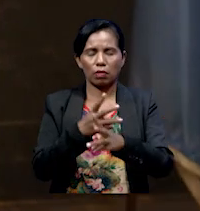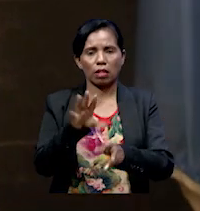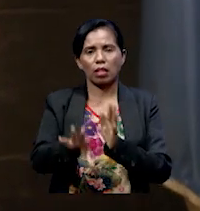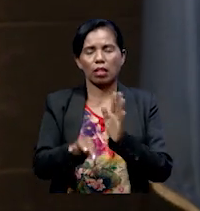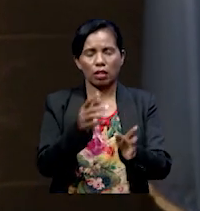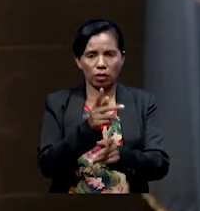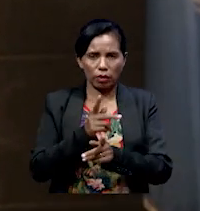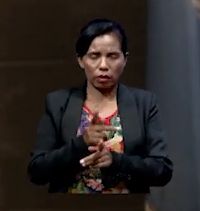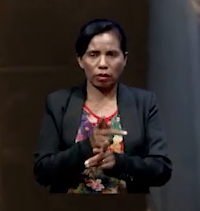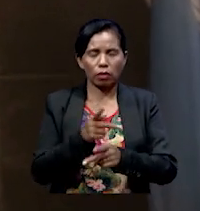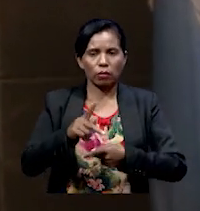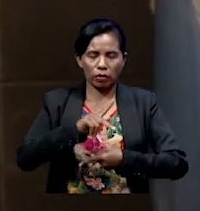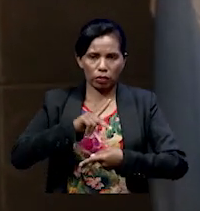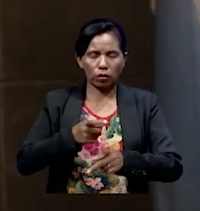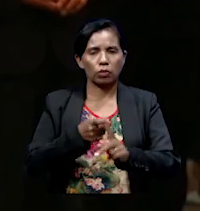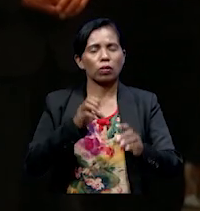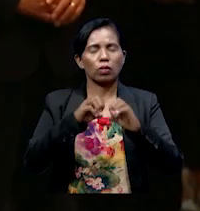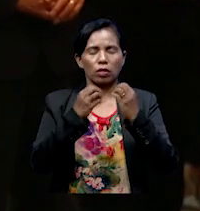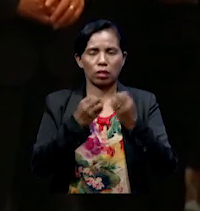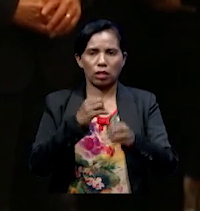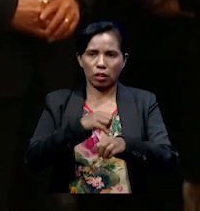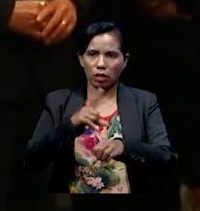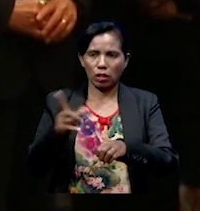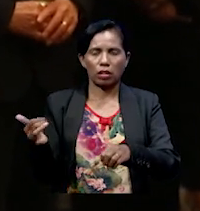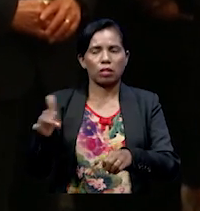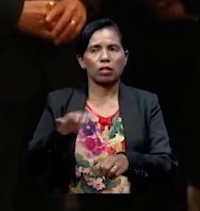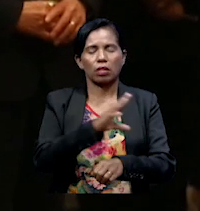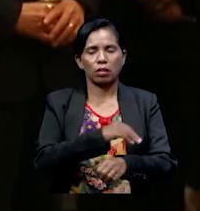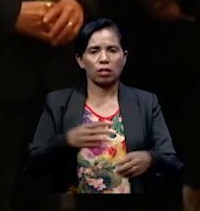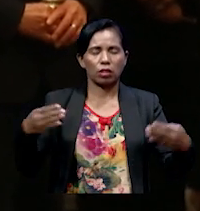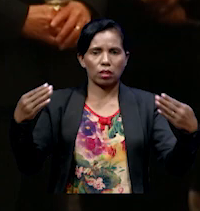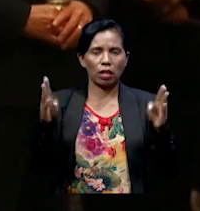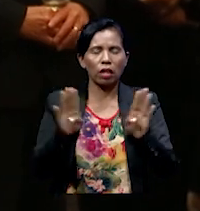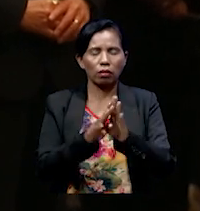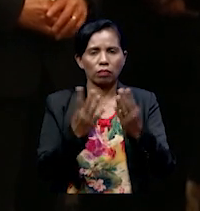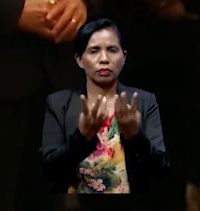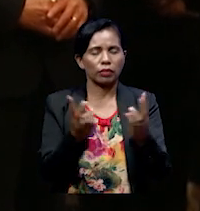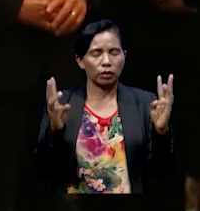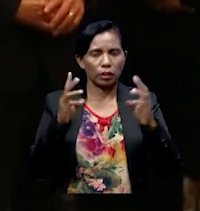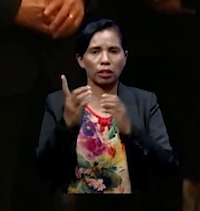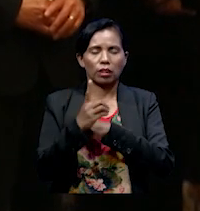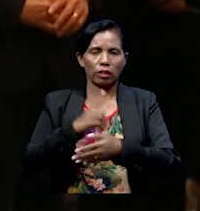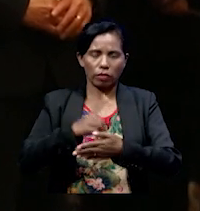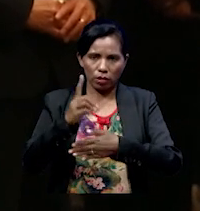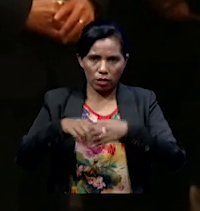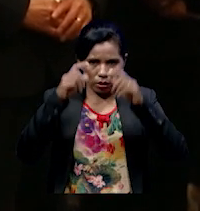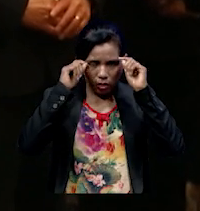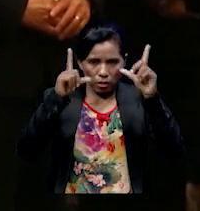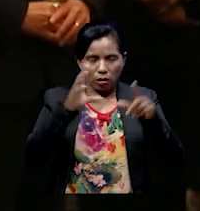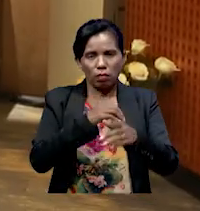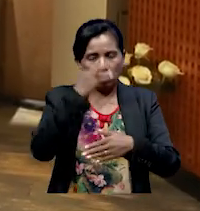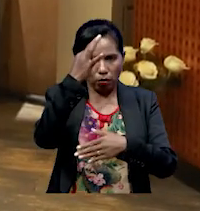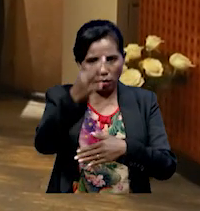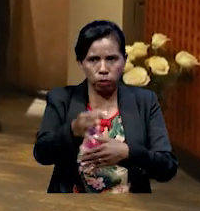makas husi organização internacional sira nebesai luto ba desenvolvimento Timor-Nian iha pasado noba